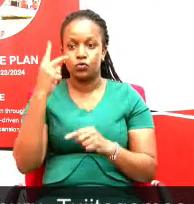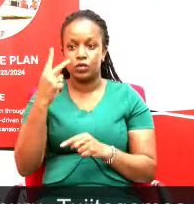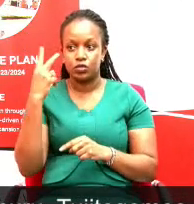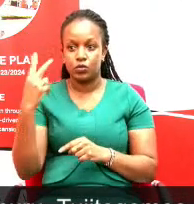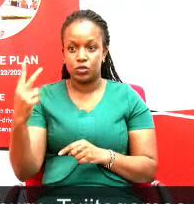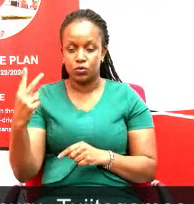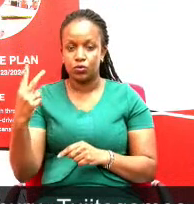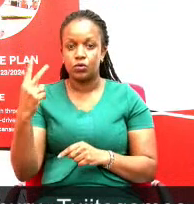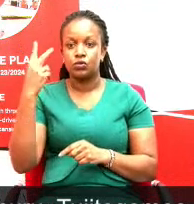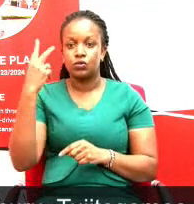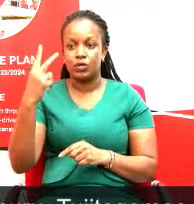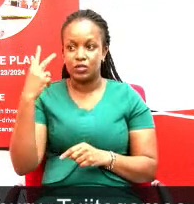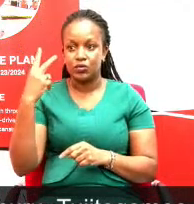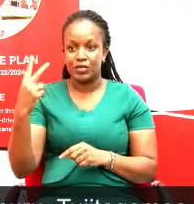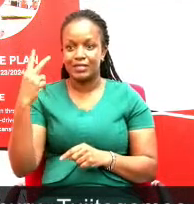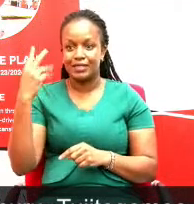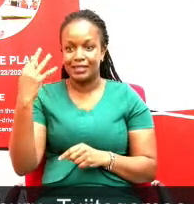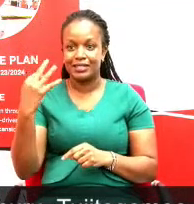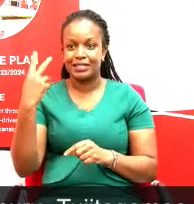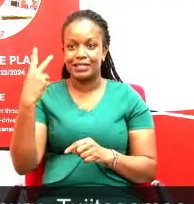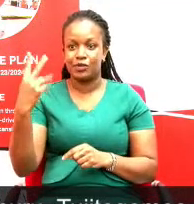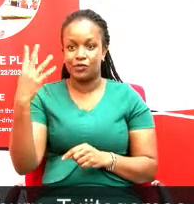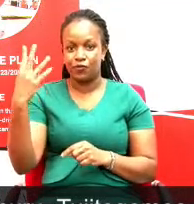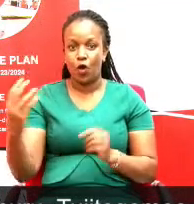2023-24 officially launched. Asanteni sana.